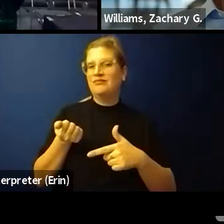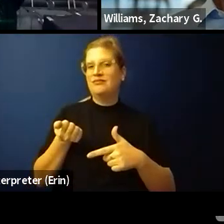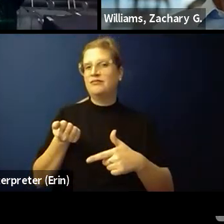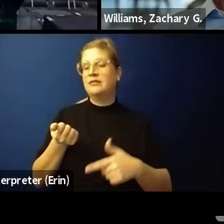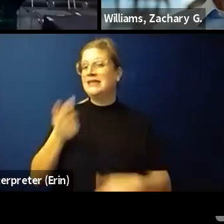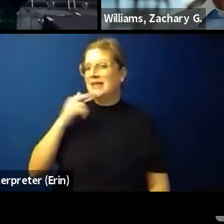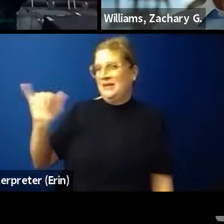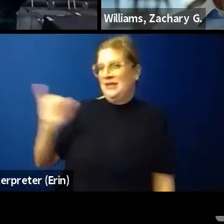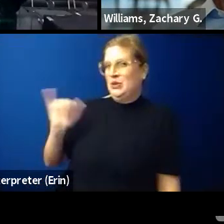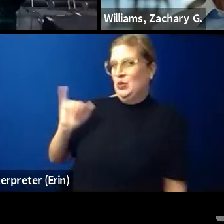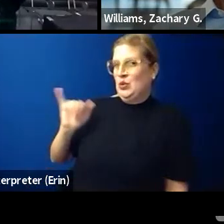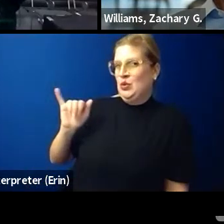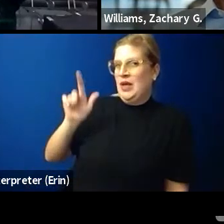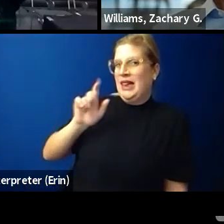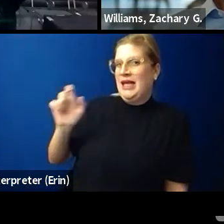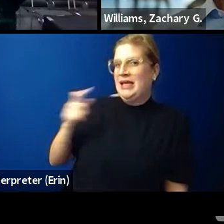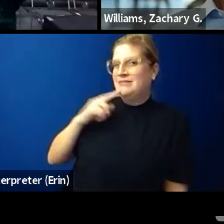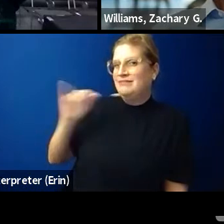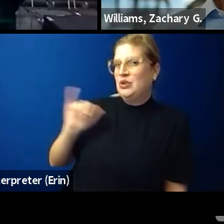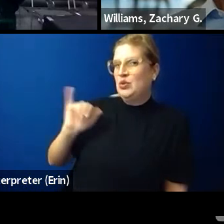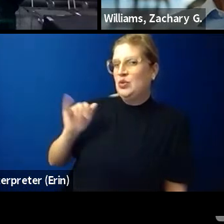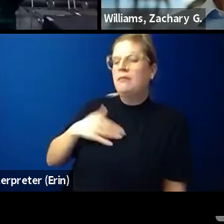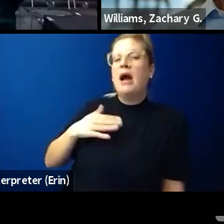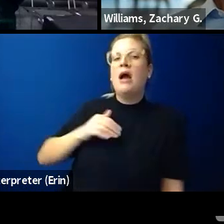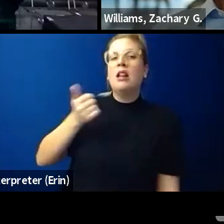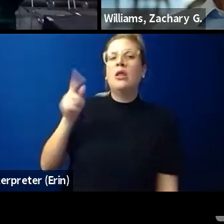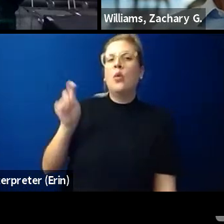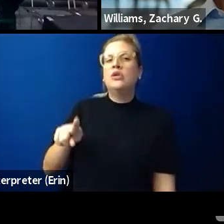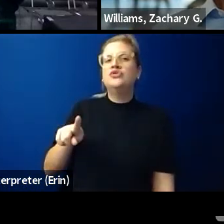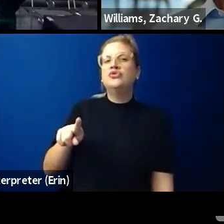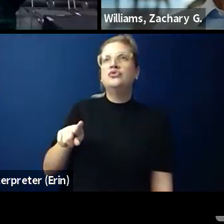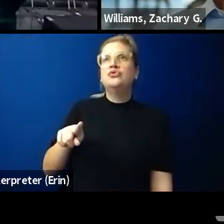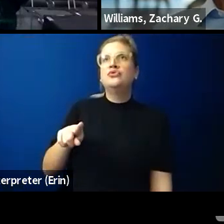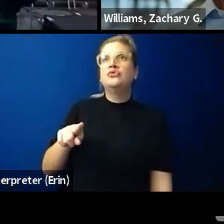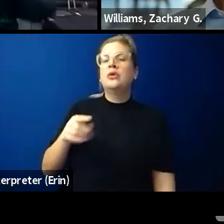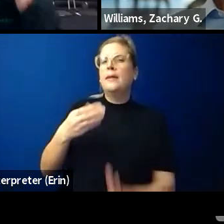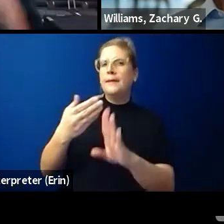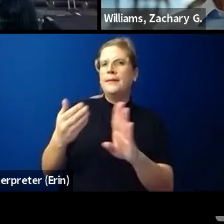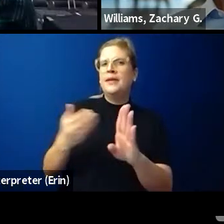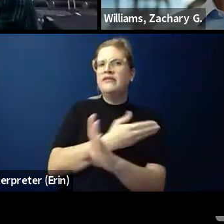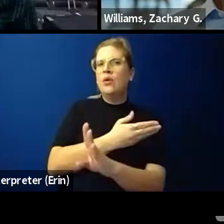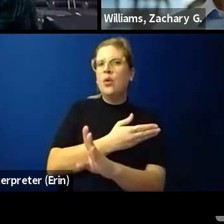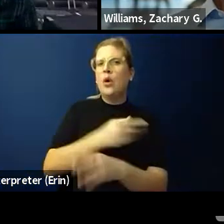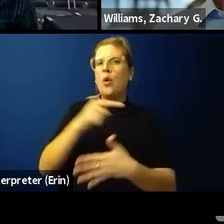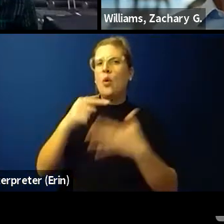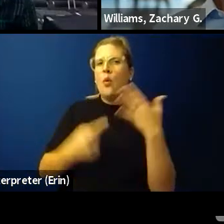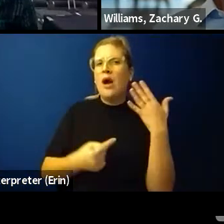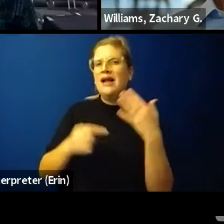too, Commissioner Moore. And my only other question is also, as before, what would be the matter right